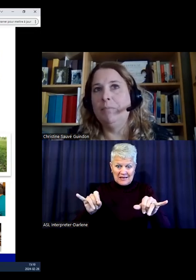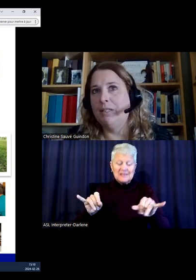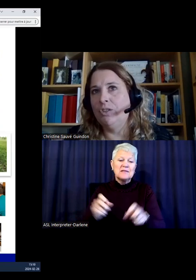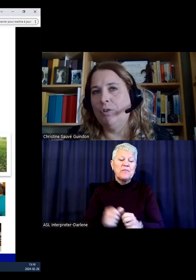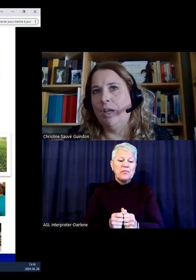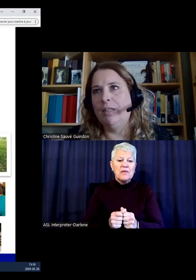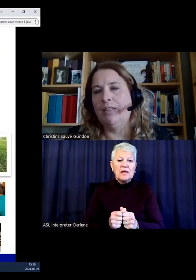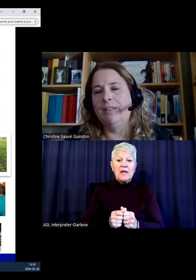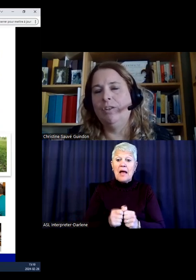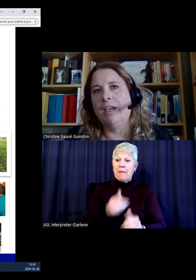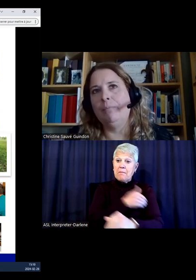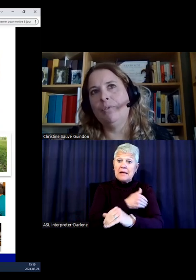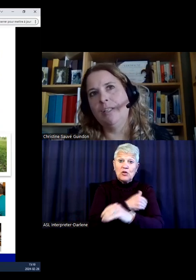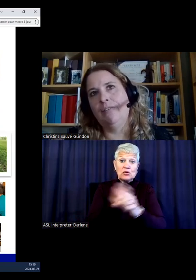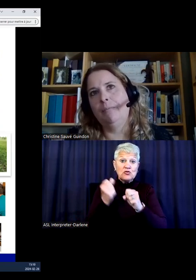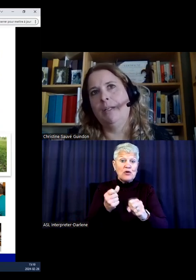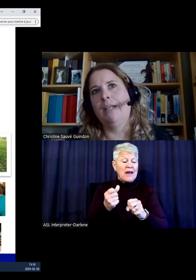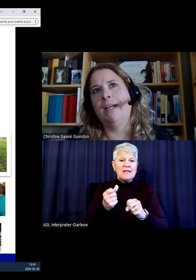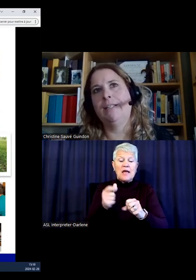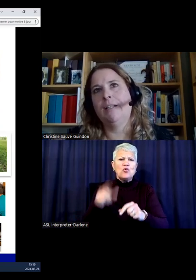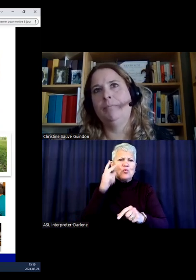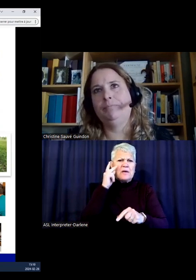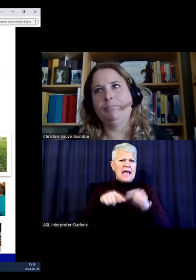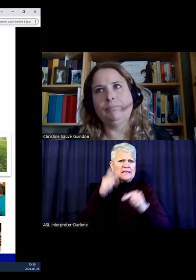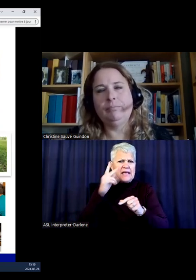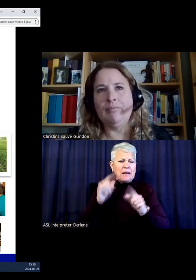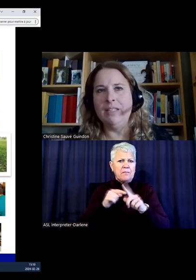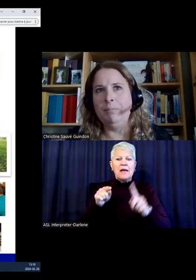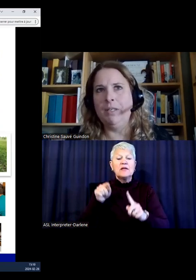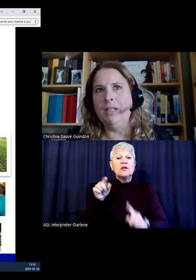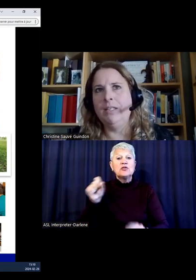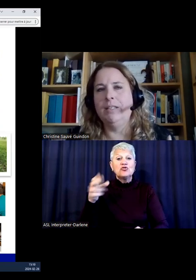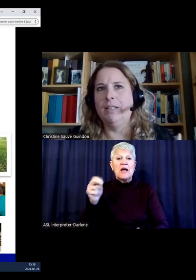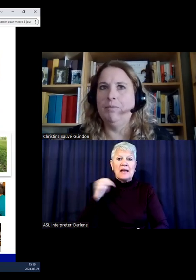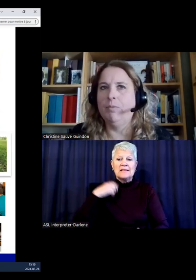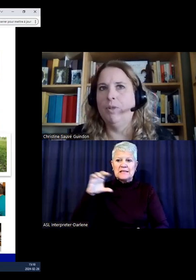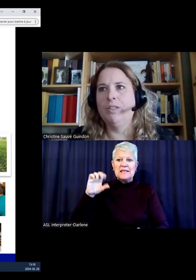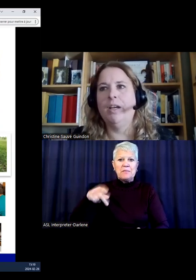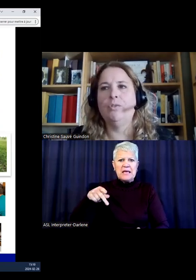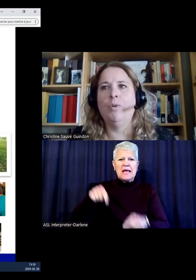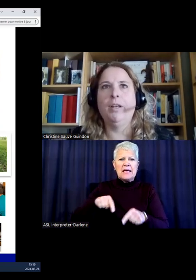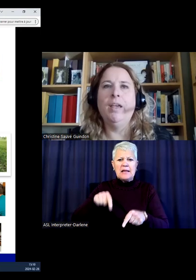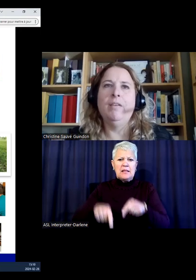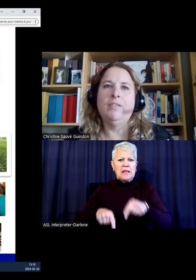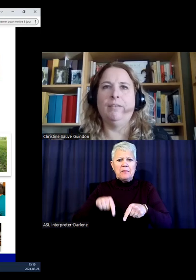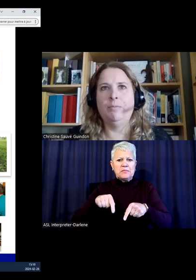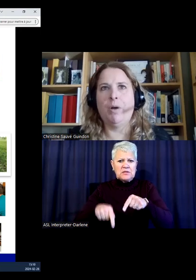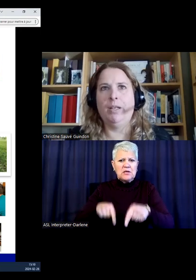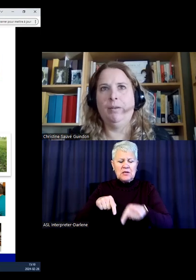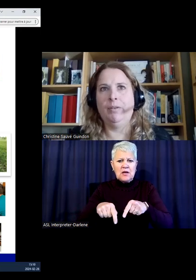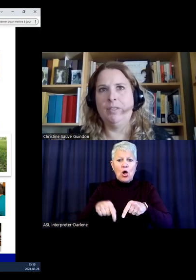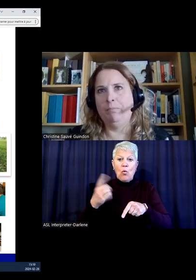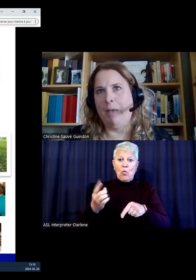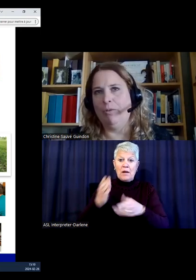It's a muscle strength. You can't perceive it, but he has CP and he limps on one side. So one side of his